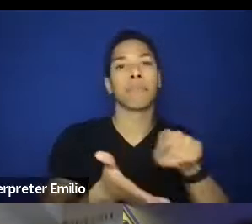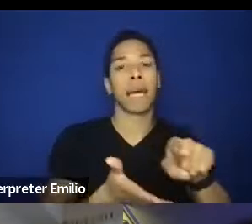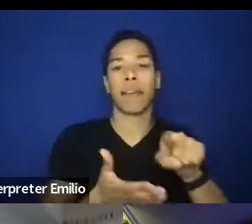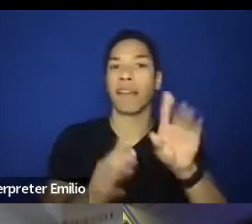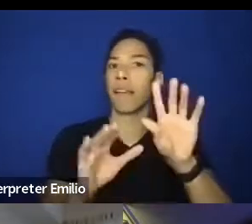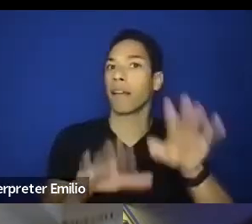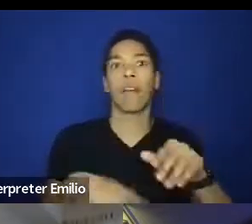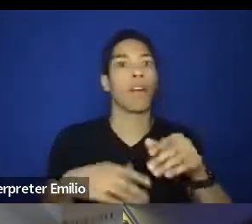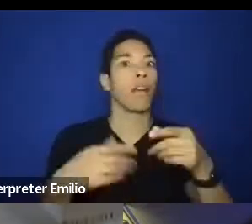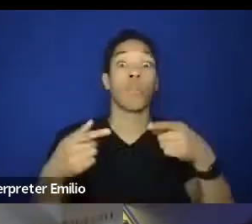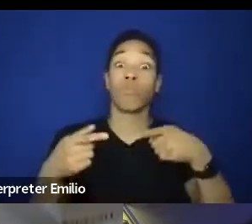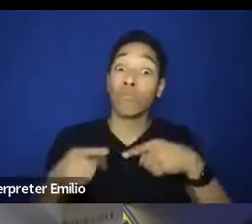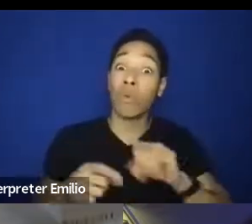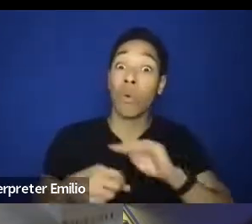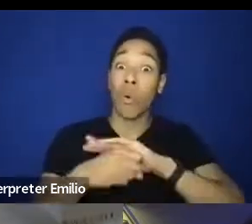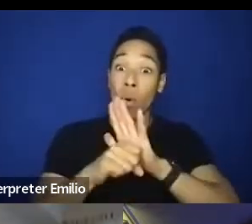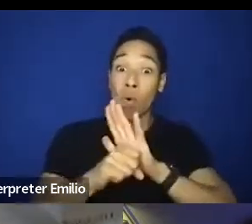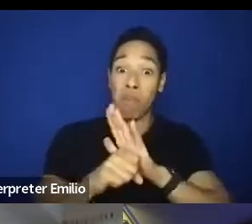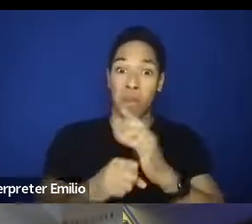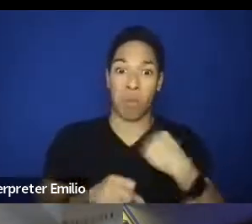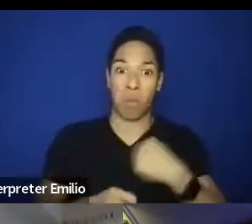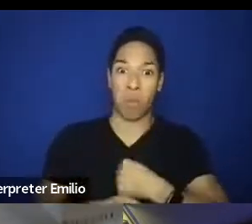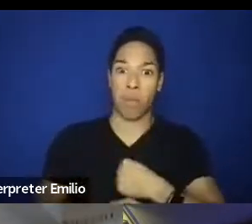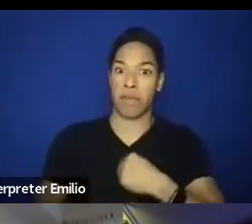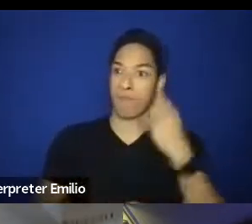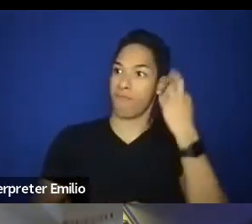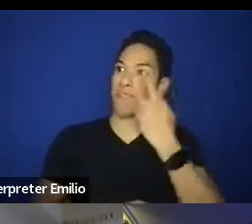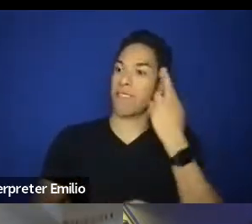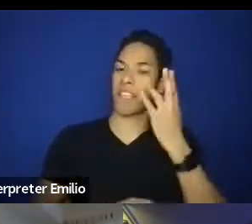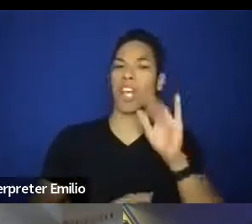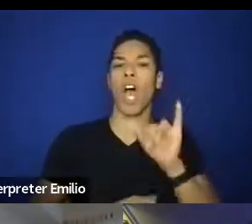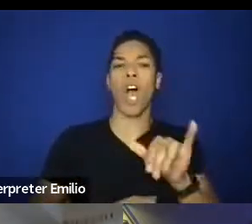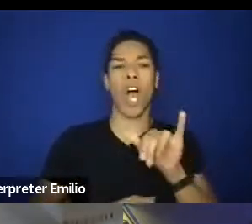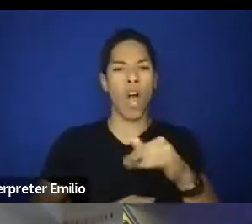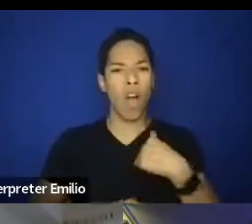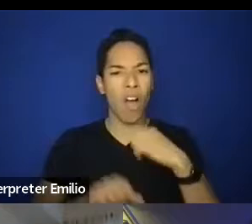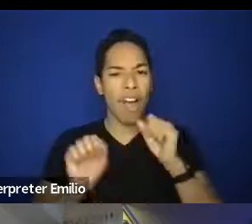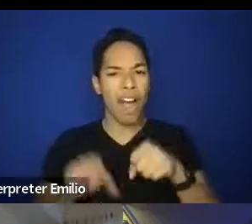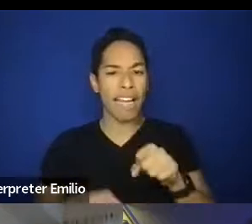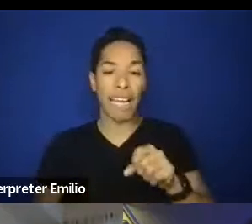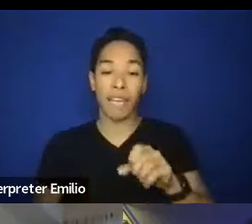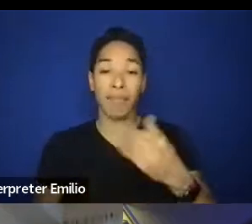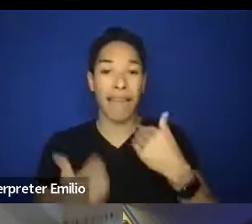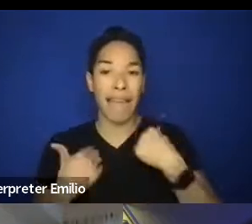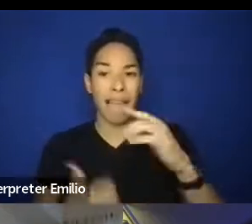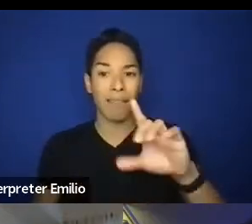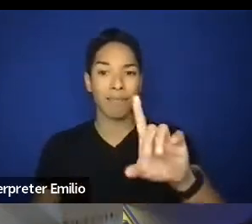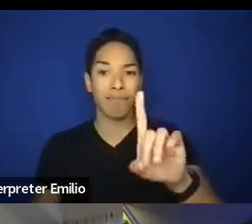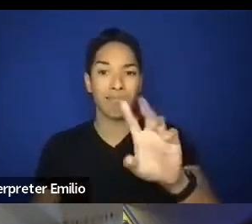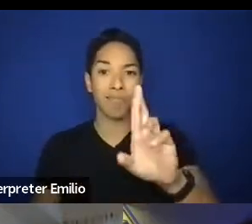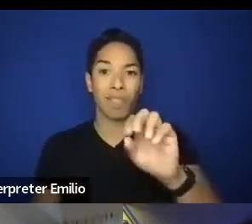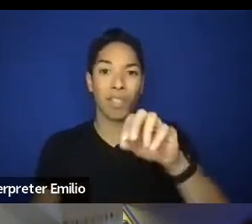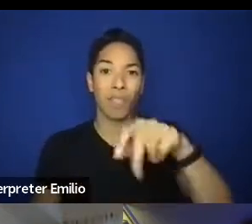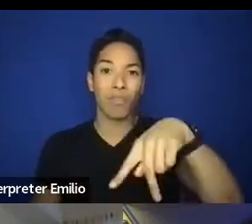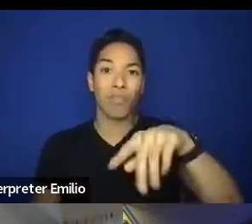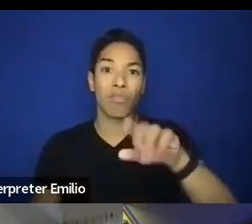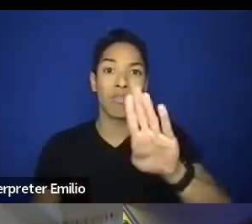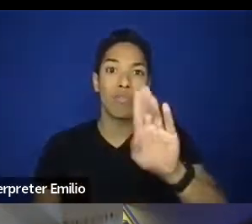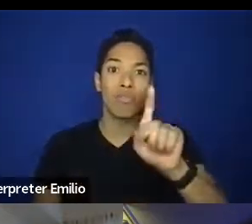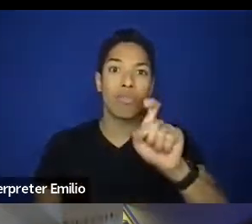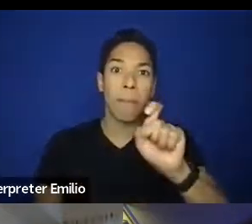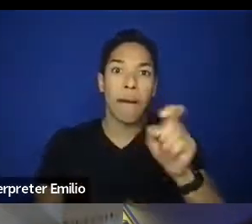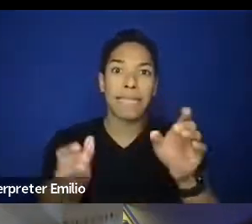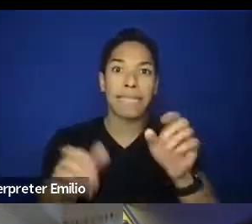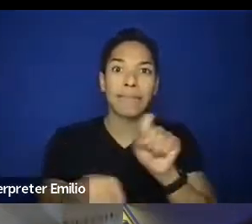pandemic, we realized, well, actually, I can send a Dropbox link, for example. I can have a Google